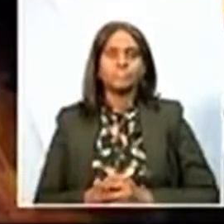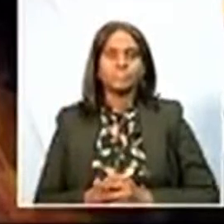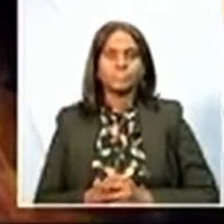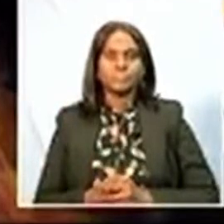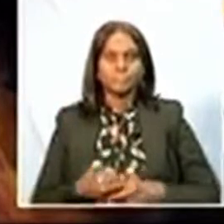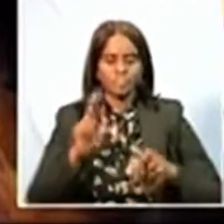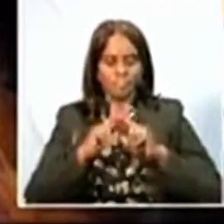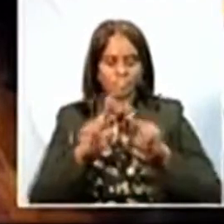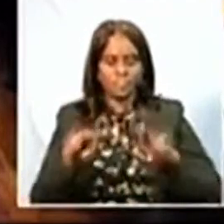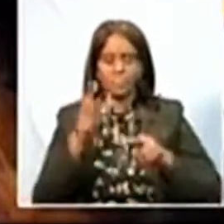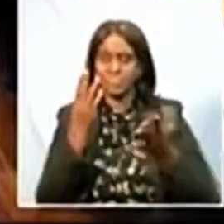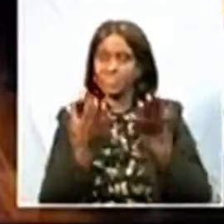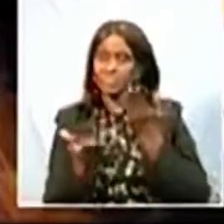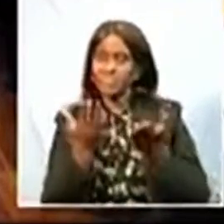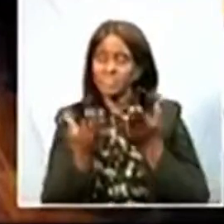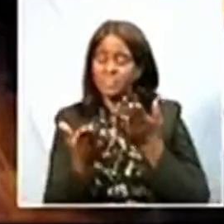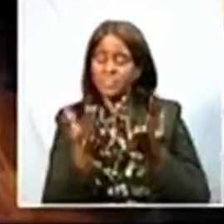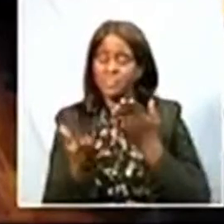Chair, maybe